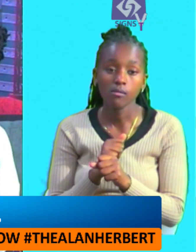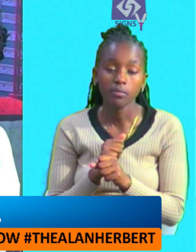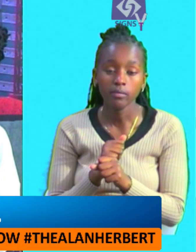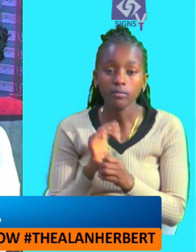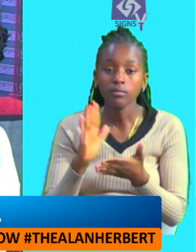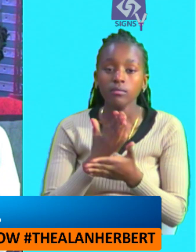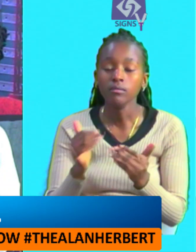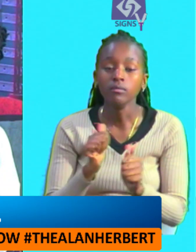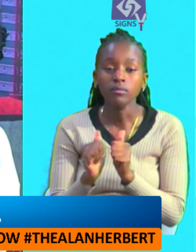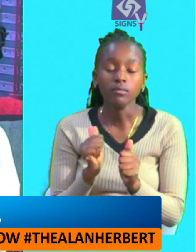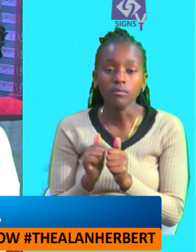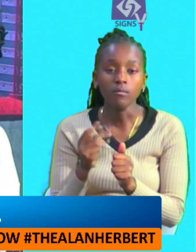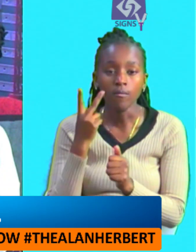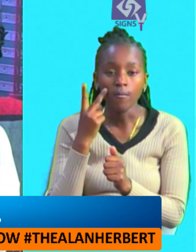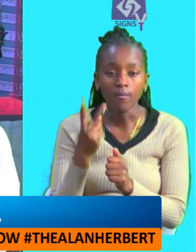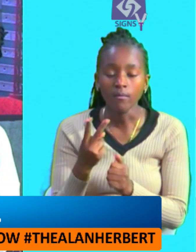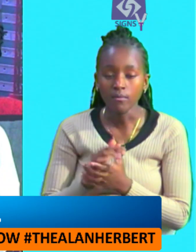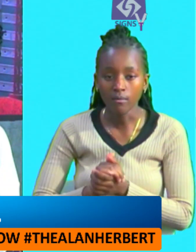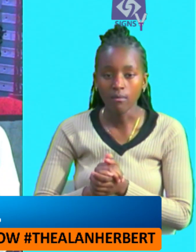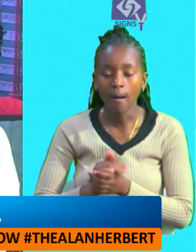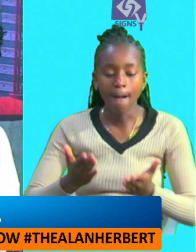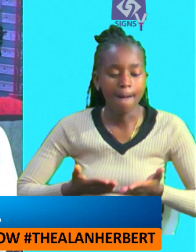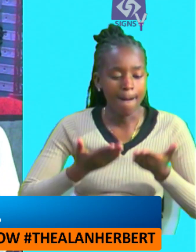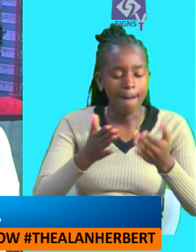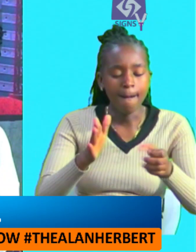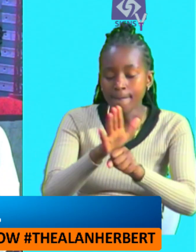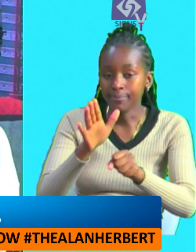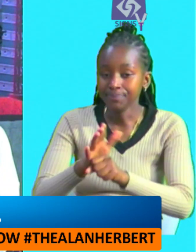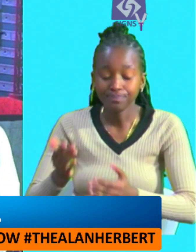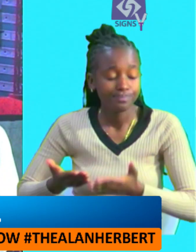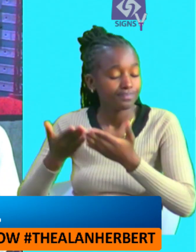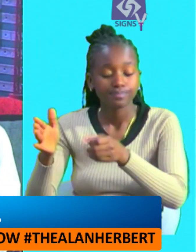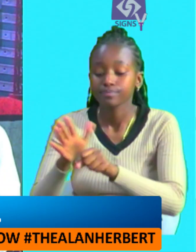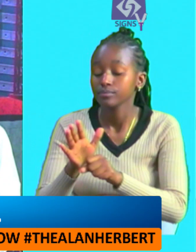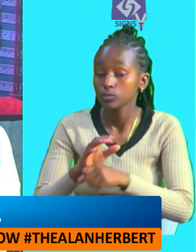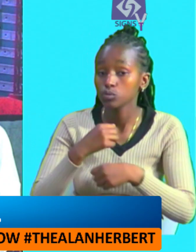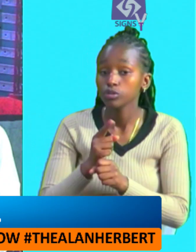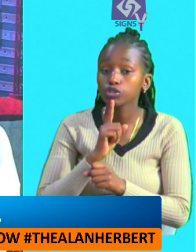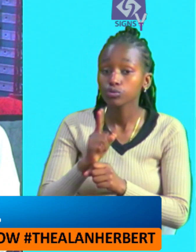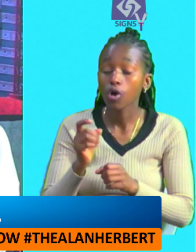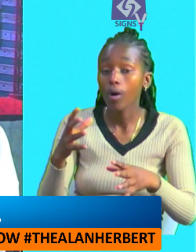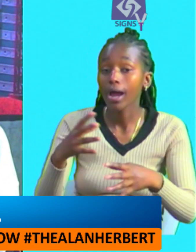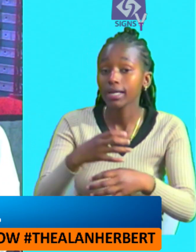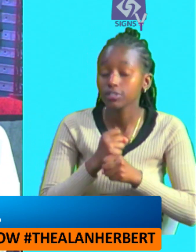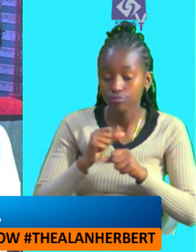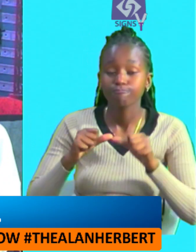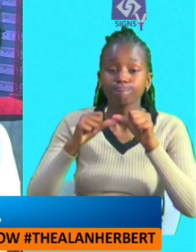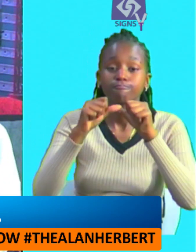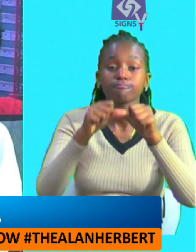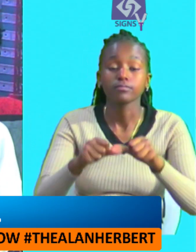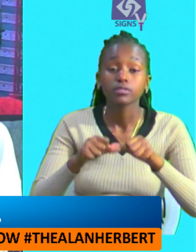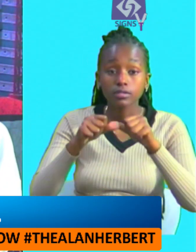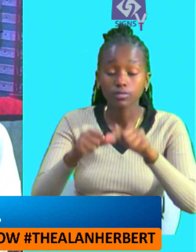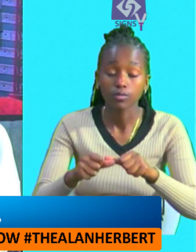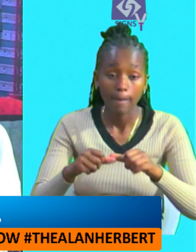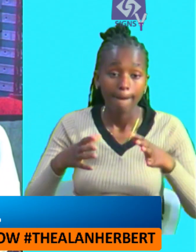lot of love but I don't accept it. Nikiwa sijui nitasema aje. Yeah, but I